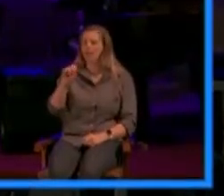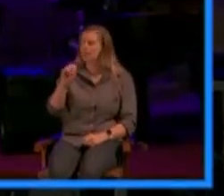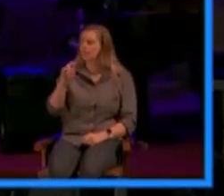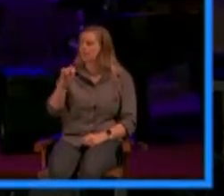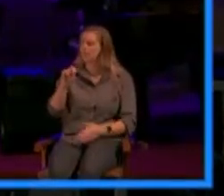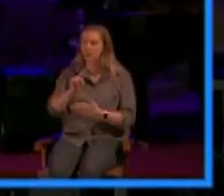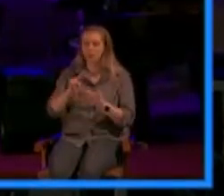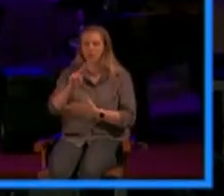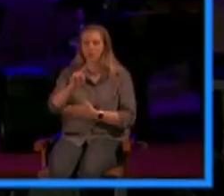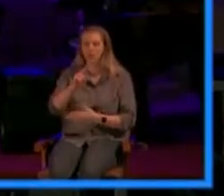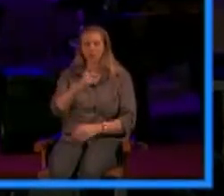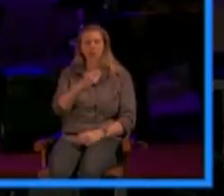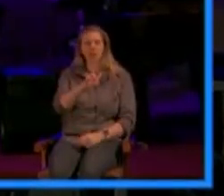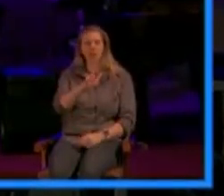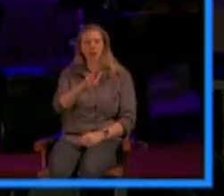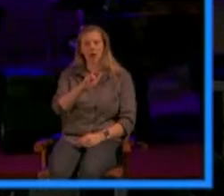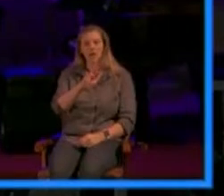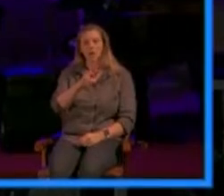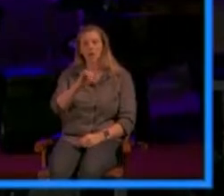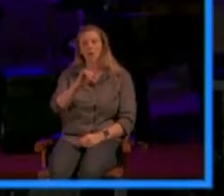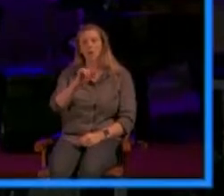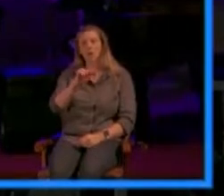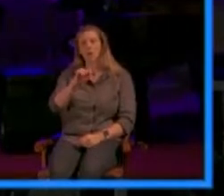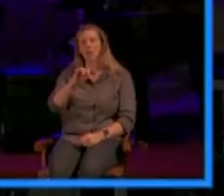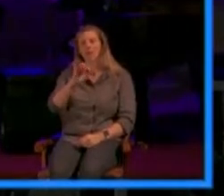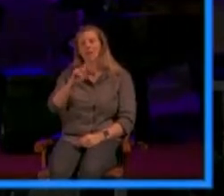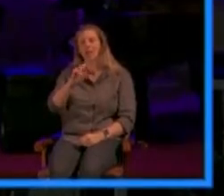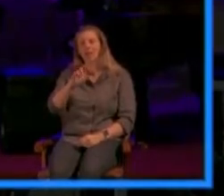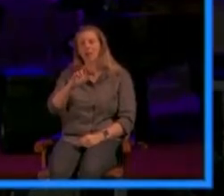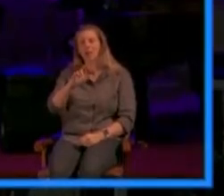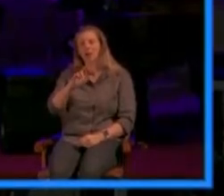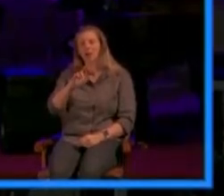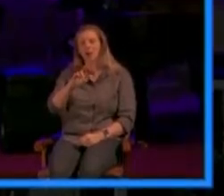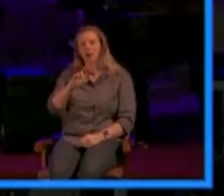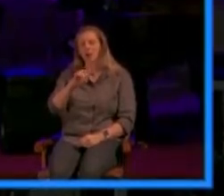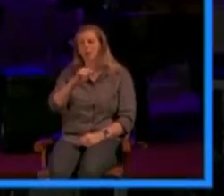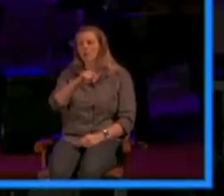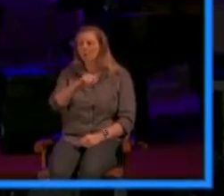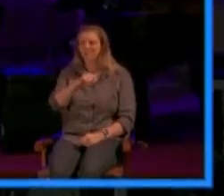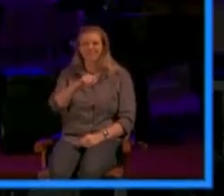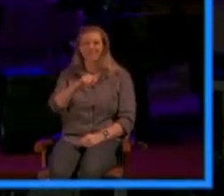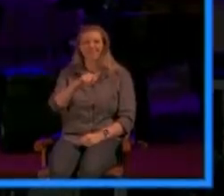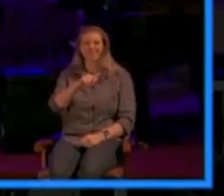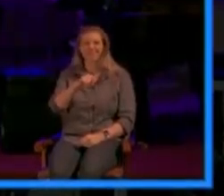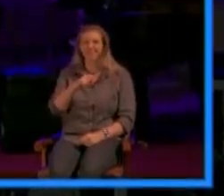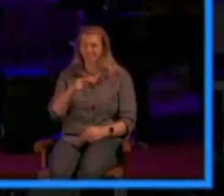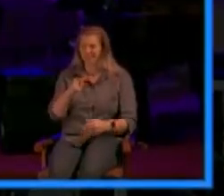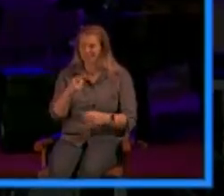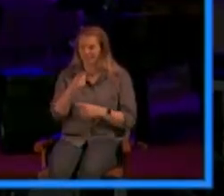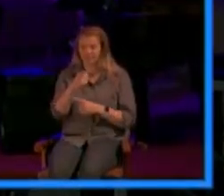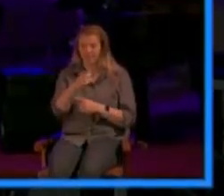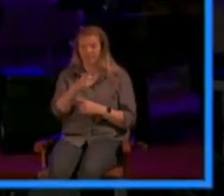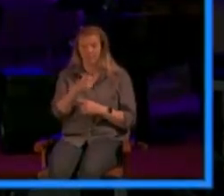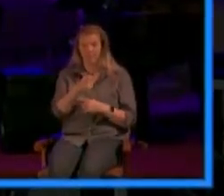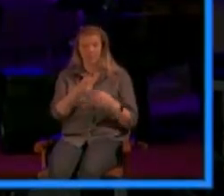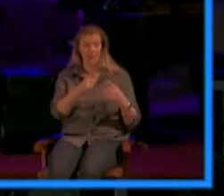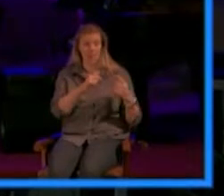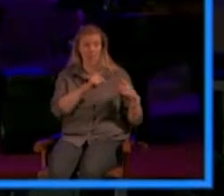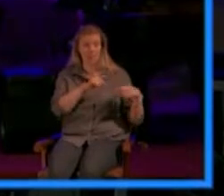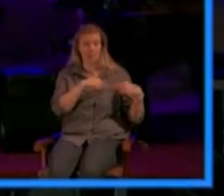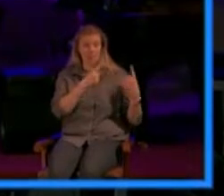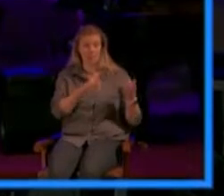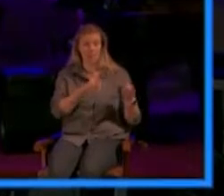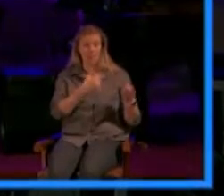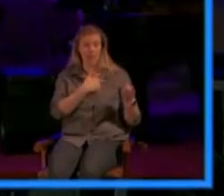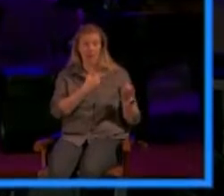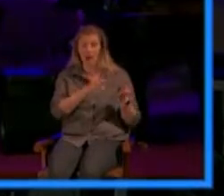mine, we work very closely with him and his administration, but they're under fire right now because they failed to renew a contract of an adjunct